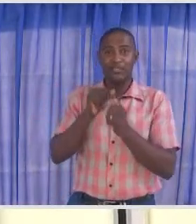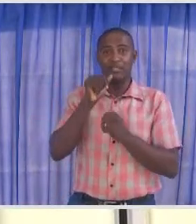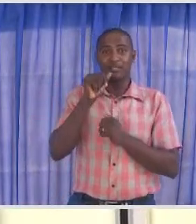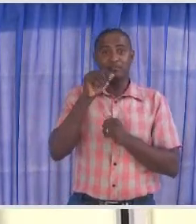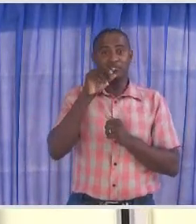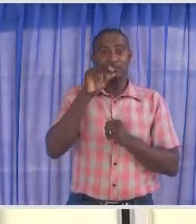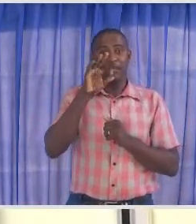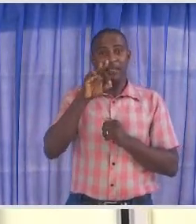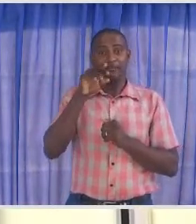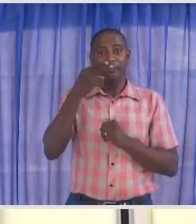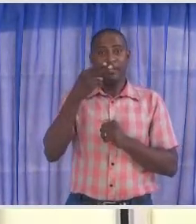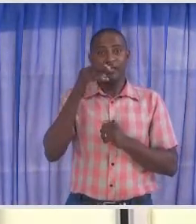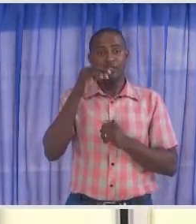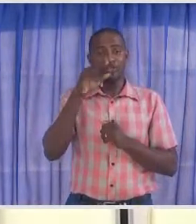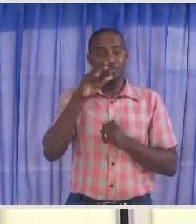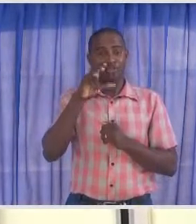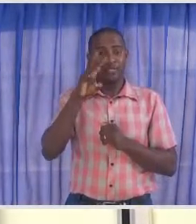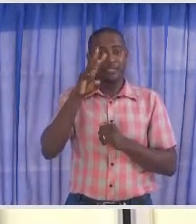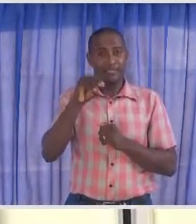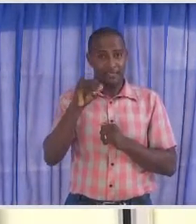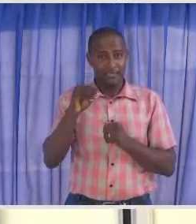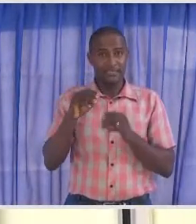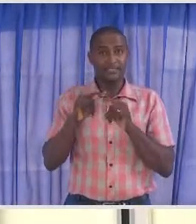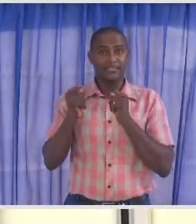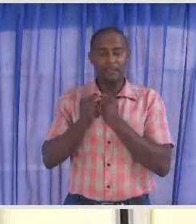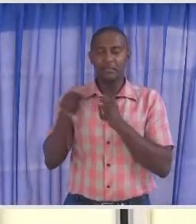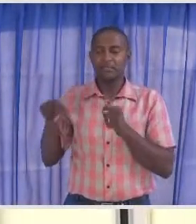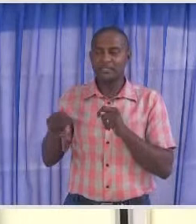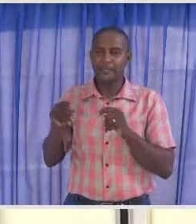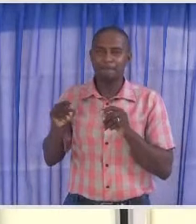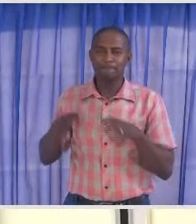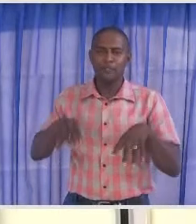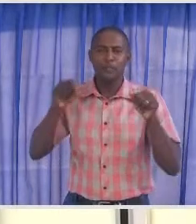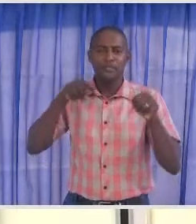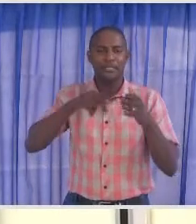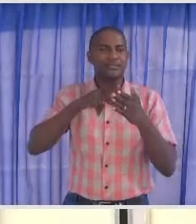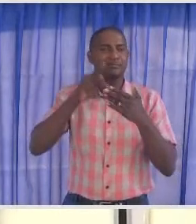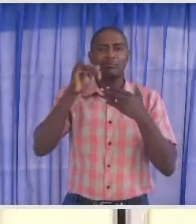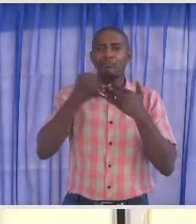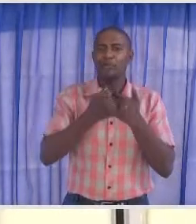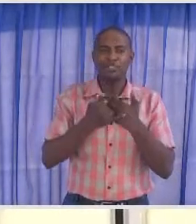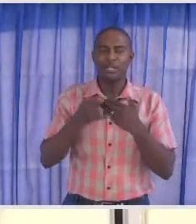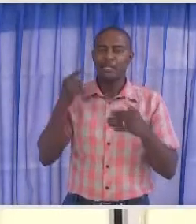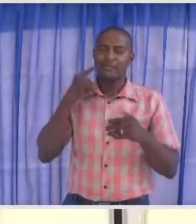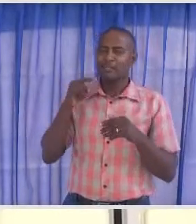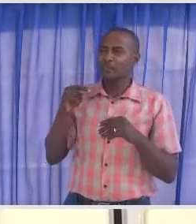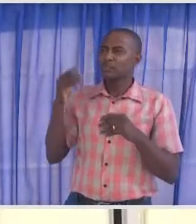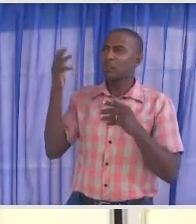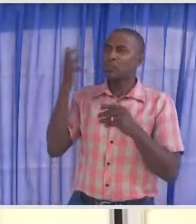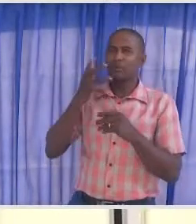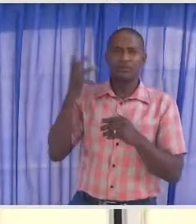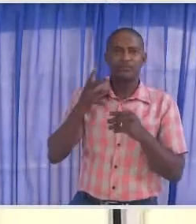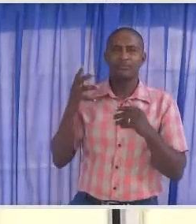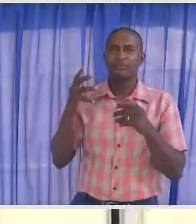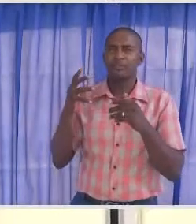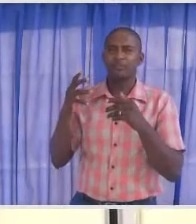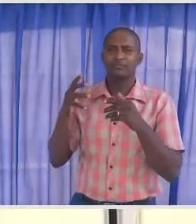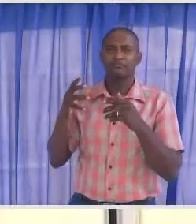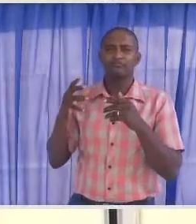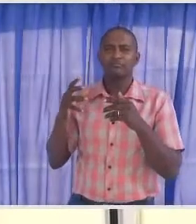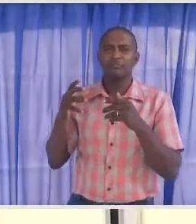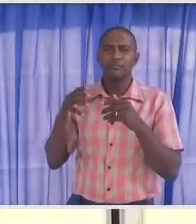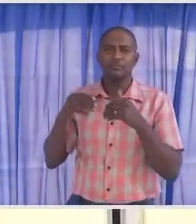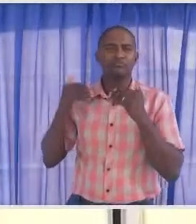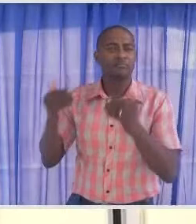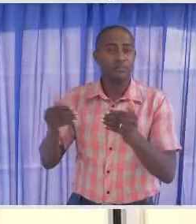FH360 team as they embarked on this advanced project. And I thought it was a wonderful initiative. I'm even more convinced